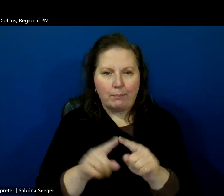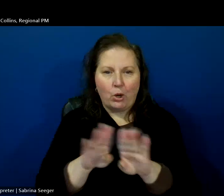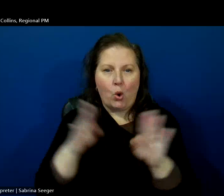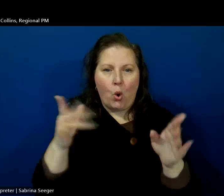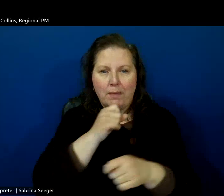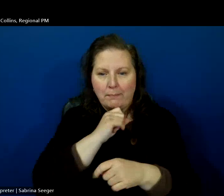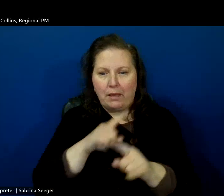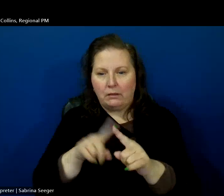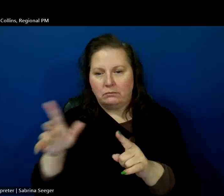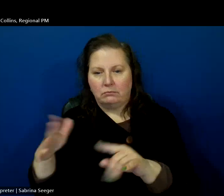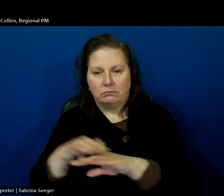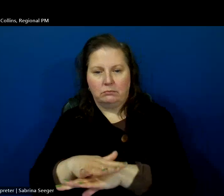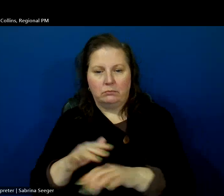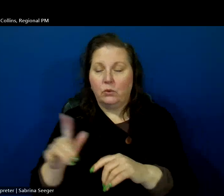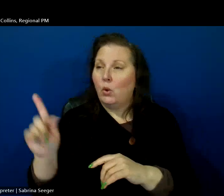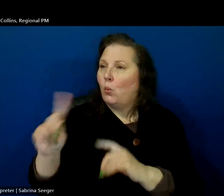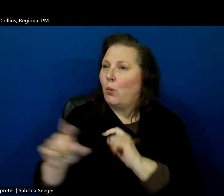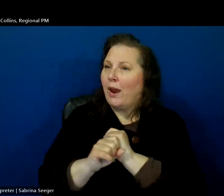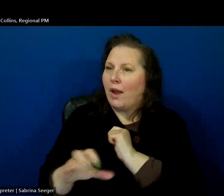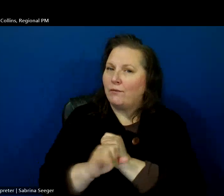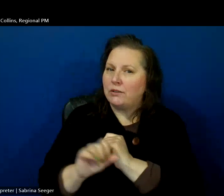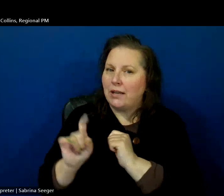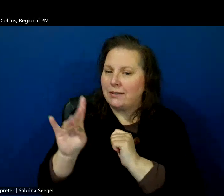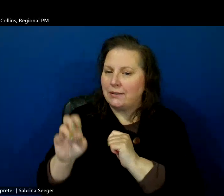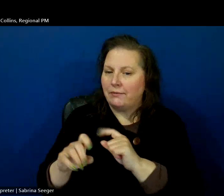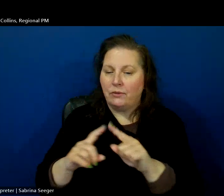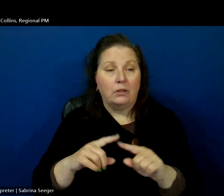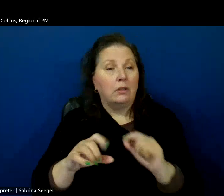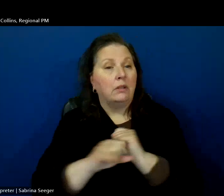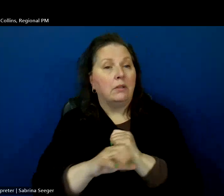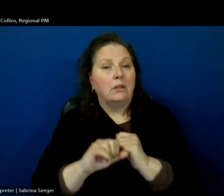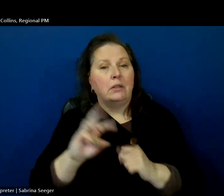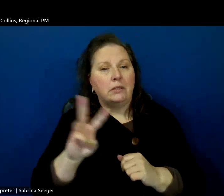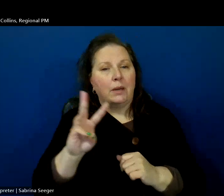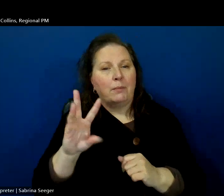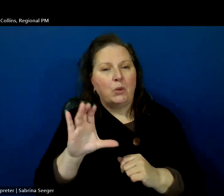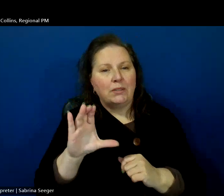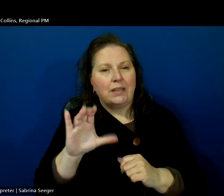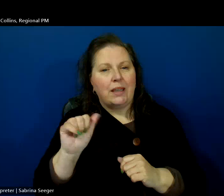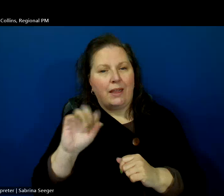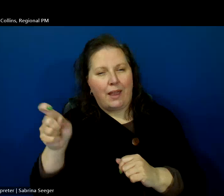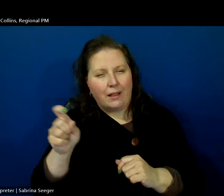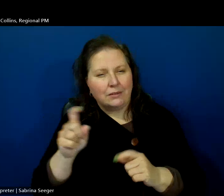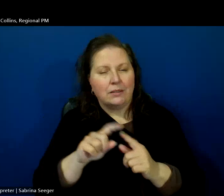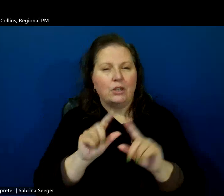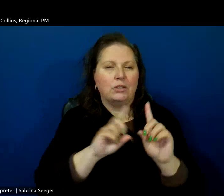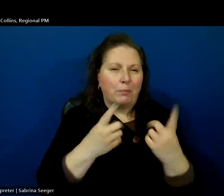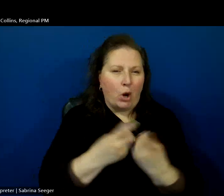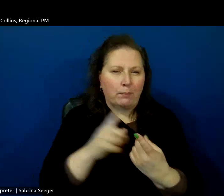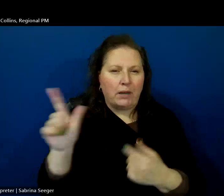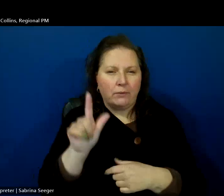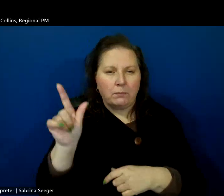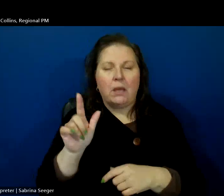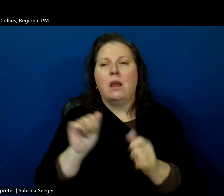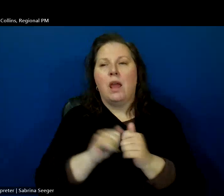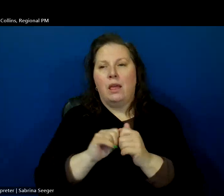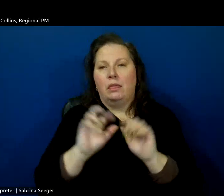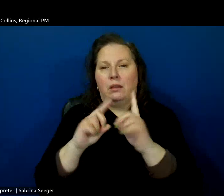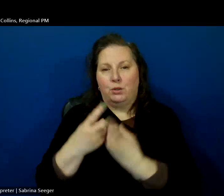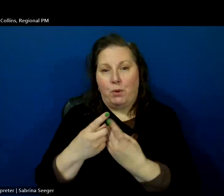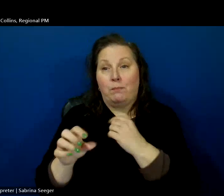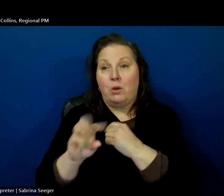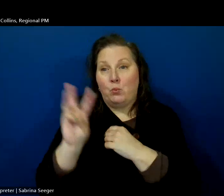So where was this advertised? This was advertised on WCAX, the Department of Libraries, and the department website.